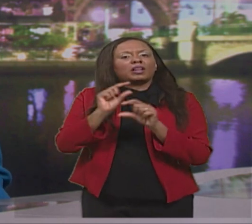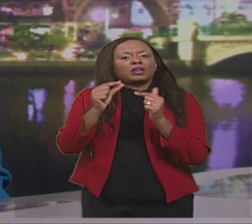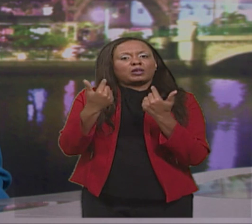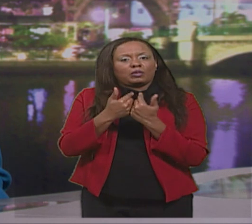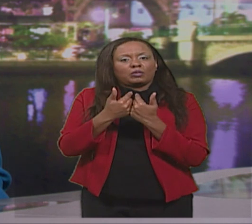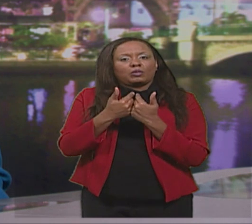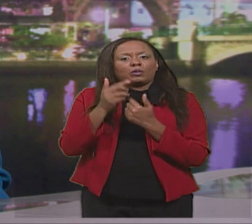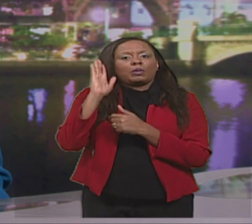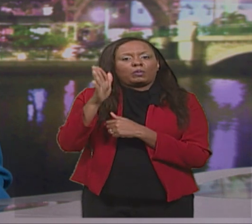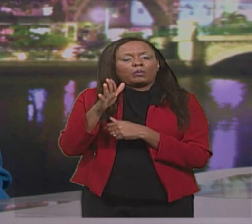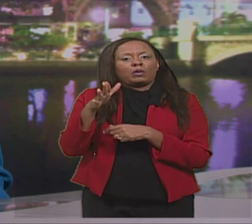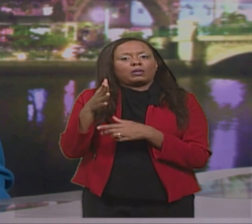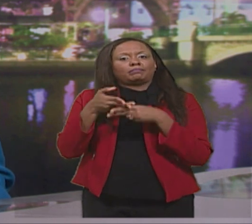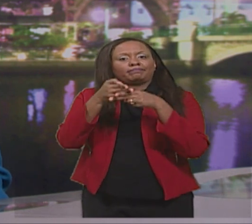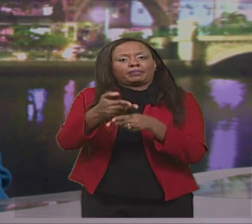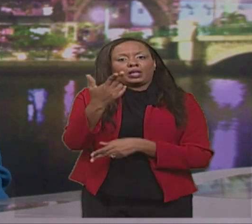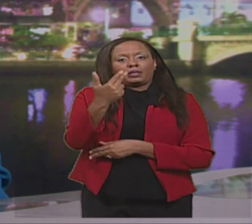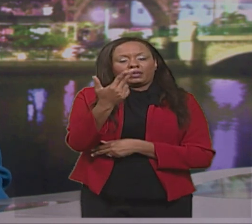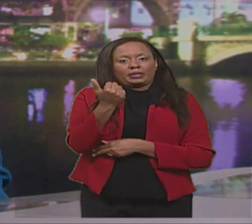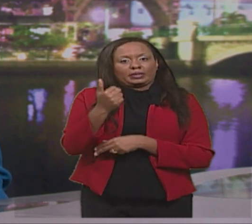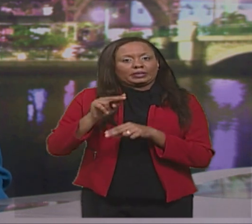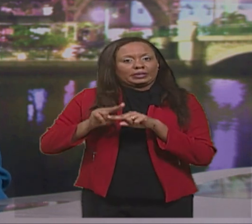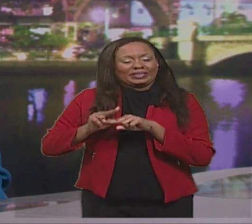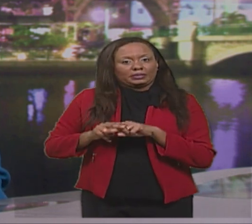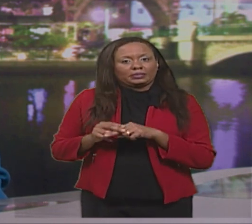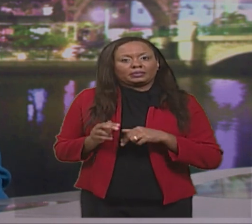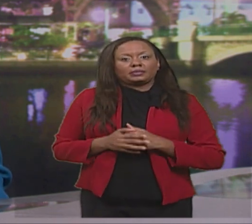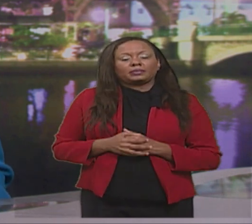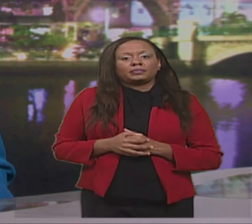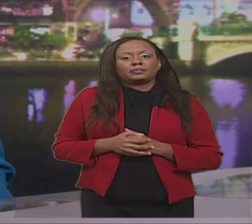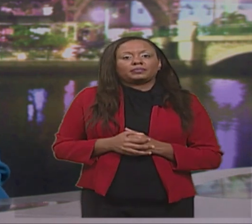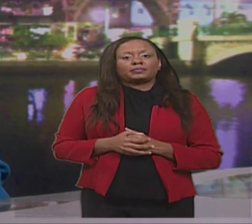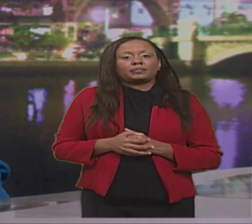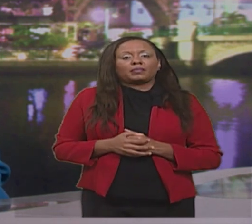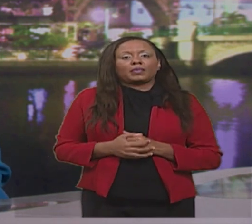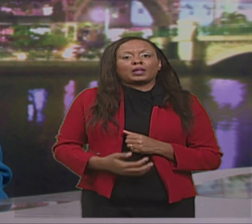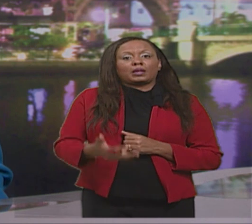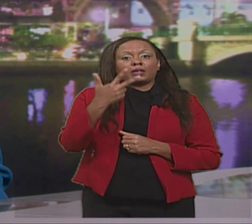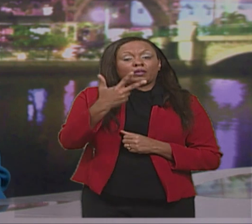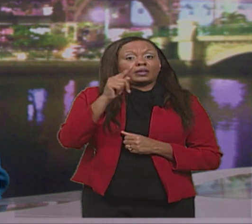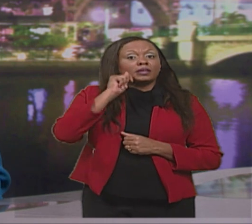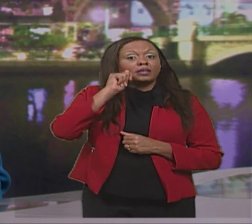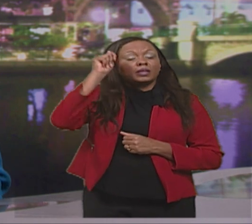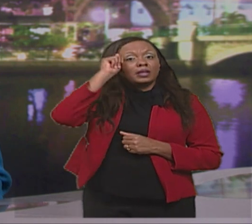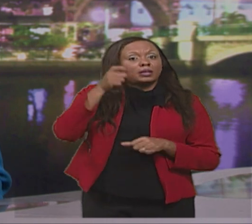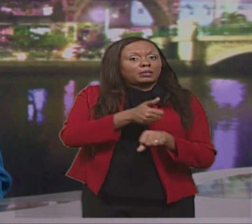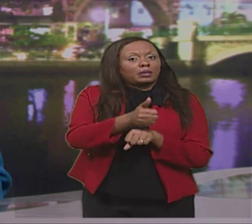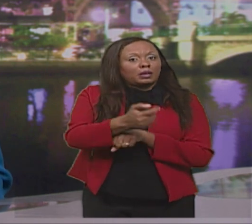legislator Joanne Messiah, will contest 13 seats. 3 teenagers have been charged with the murder